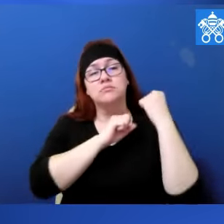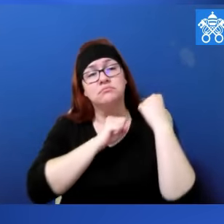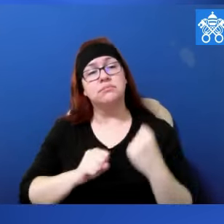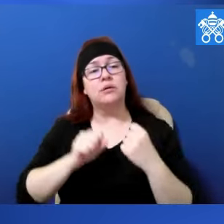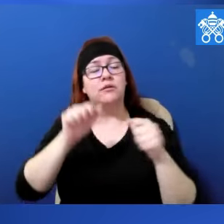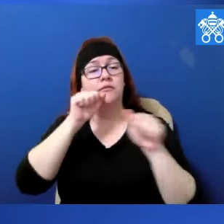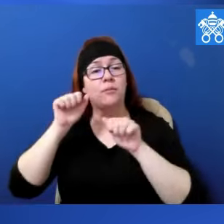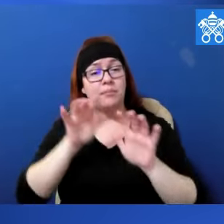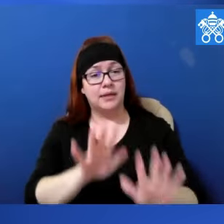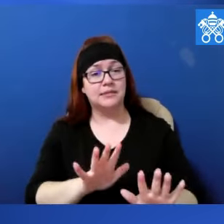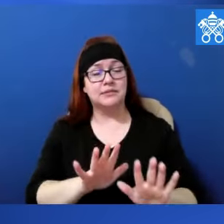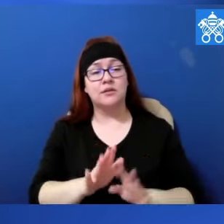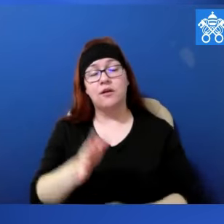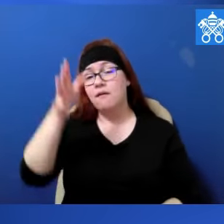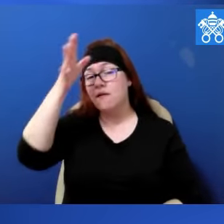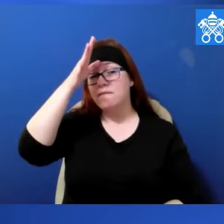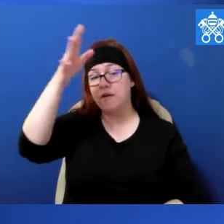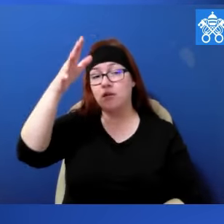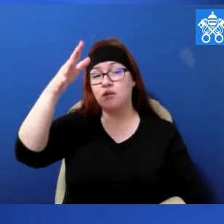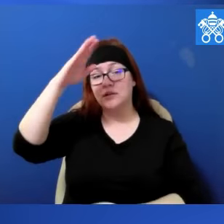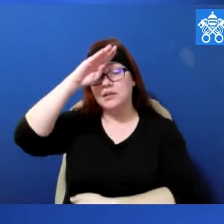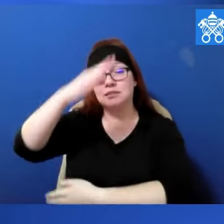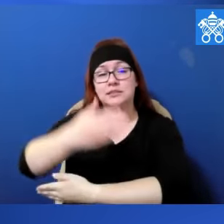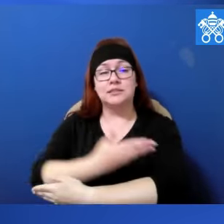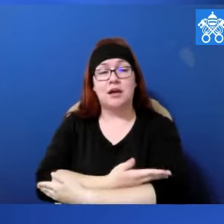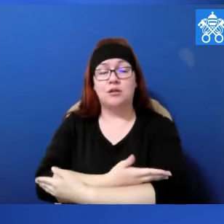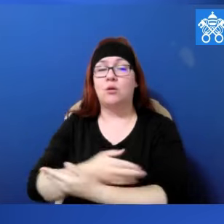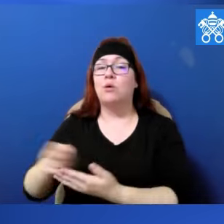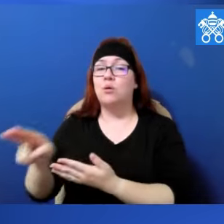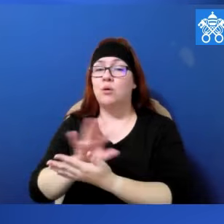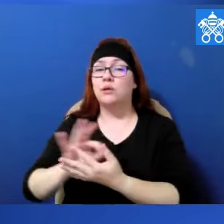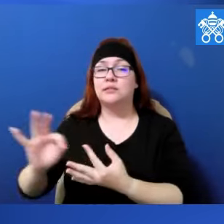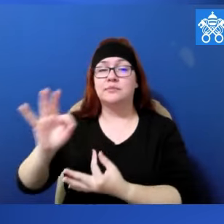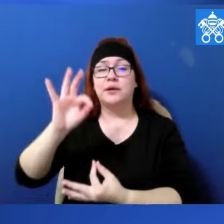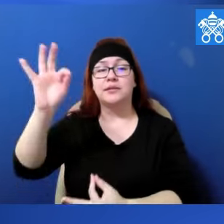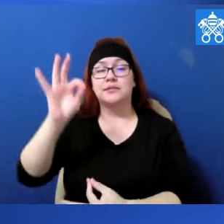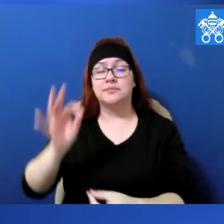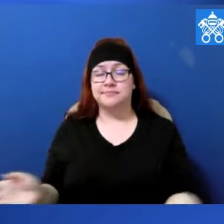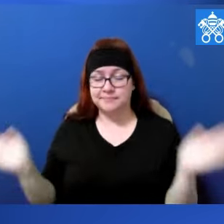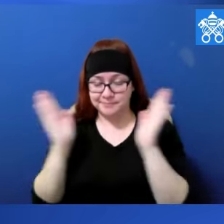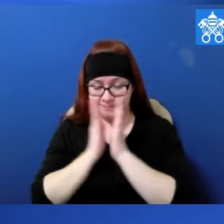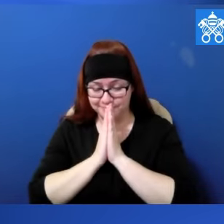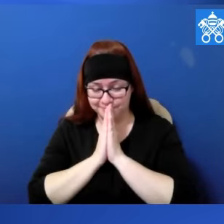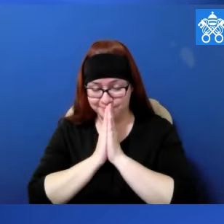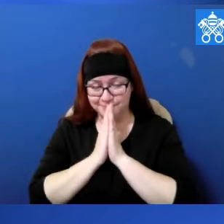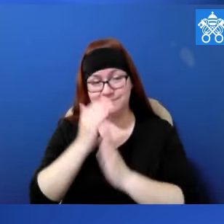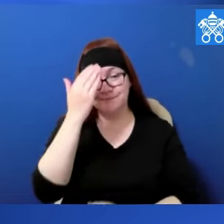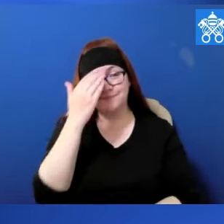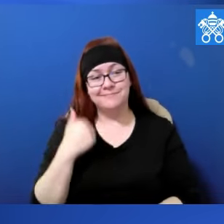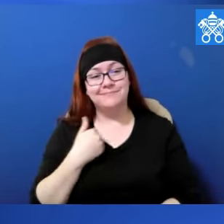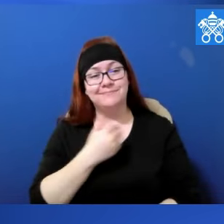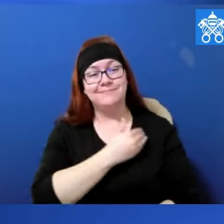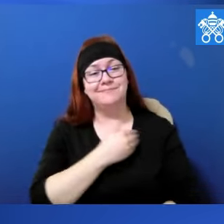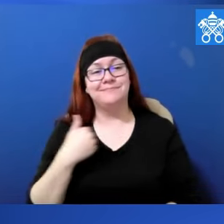Benedicat vos omnipotens Deus, Pater, et Filius, et Spiritus Sanctus.